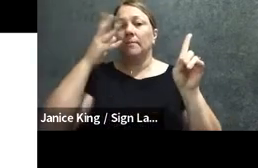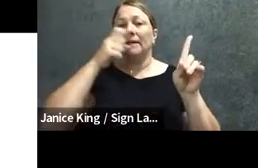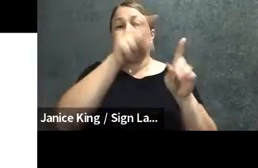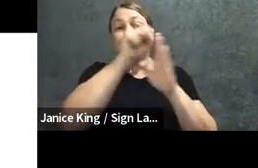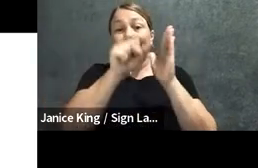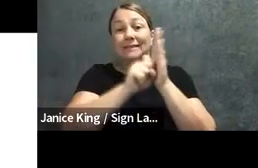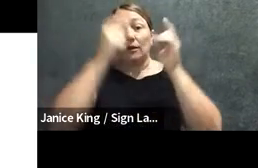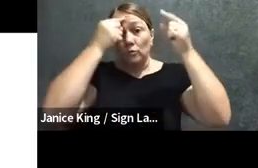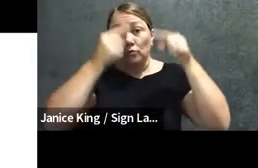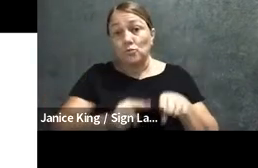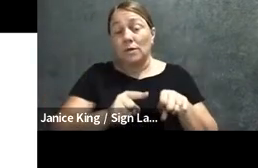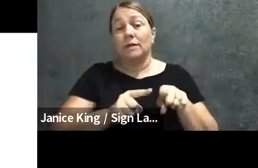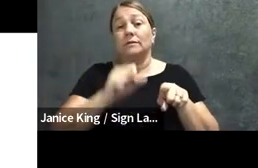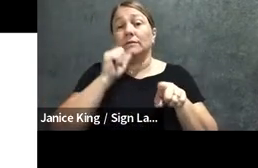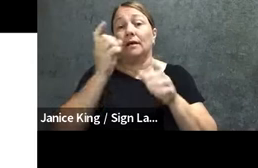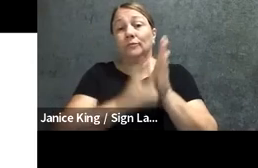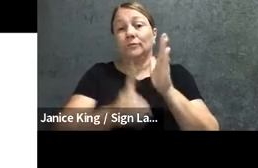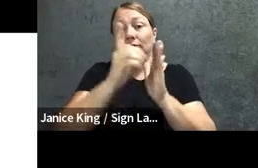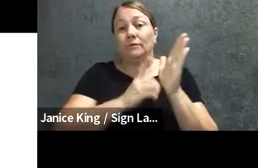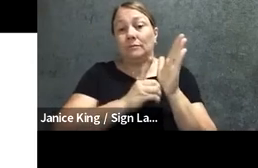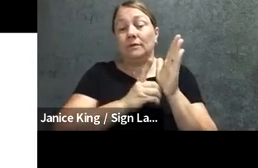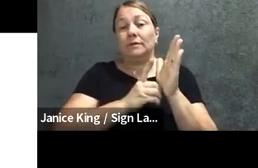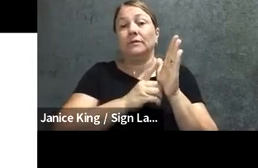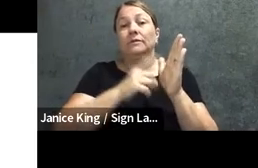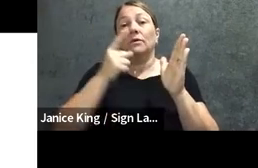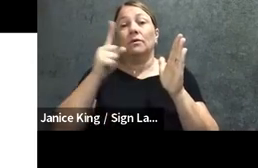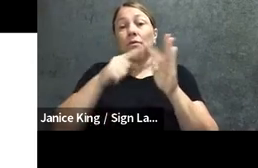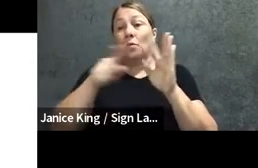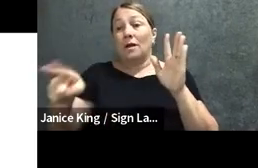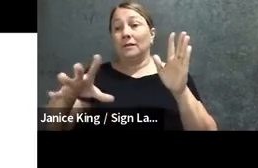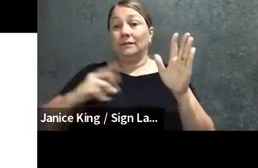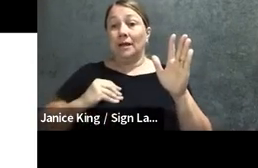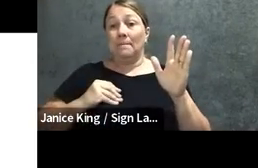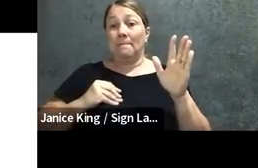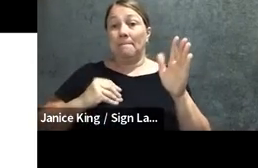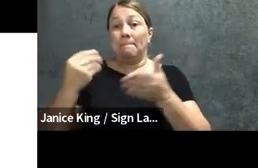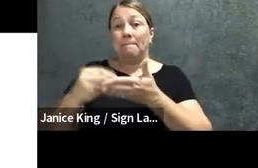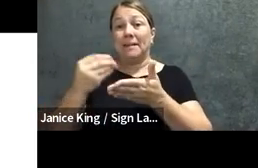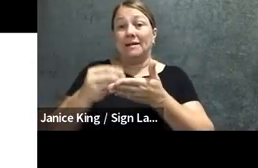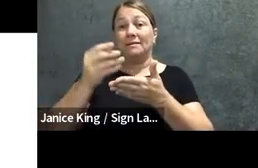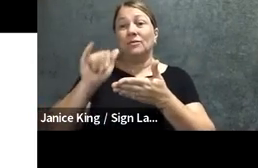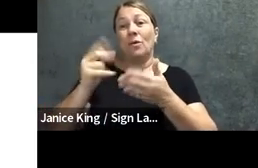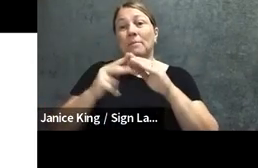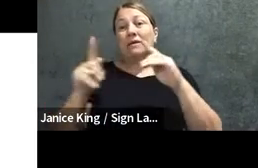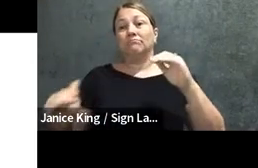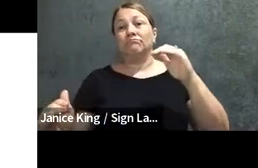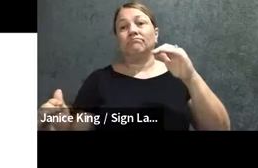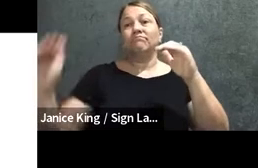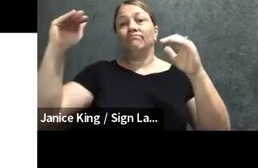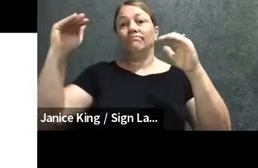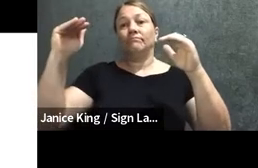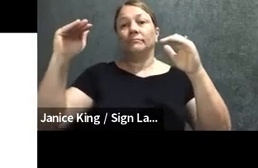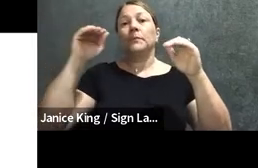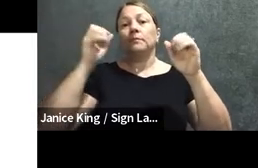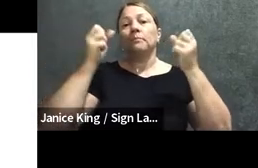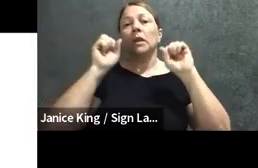to not discriminate when they take federal money. So they are held to a higher standard in some ways. And so damages can be